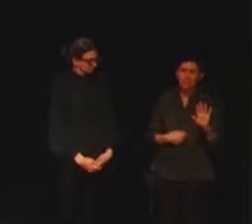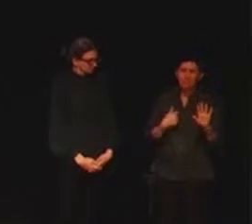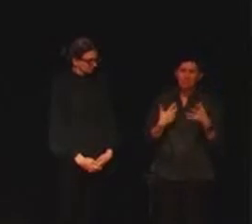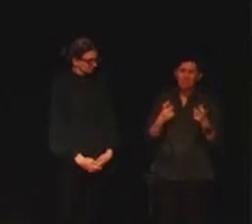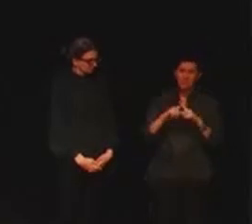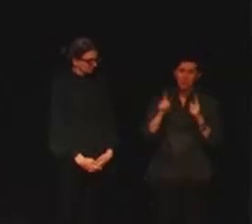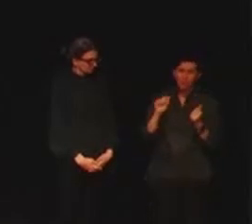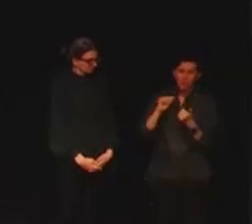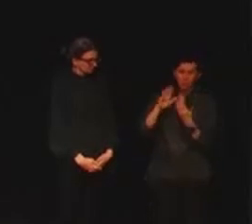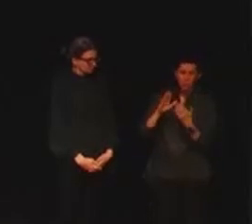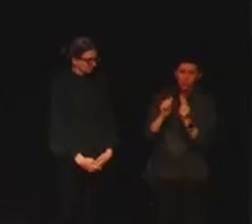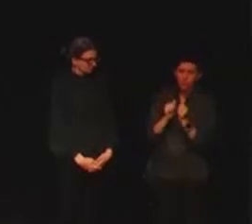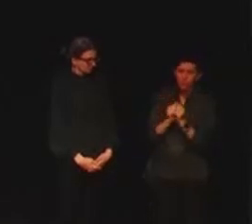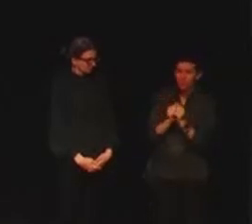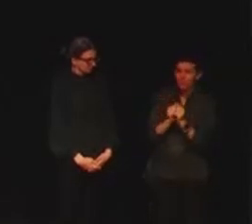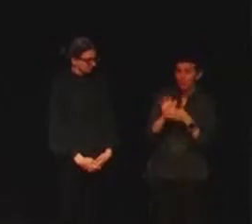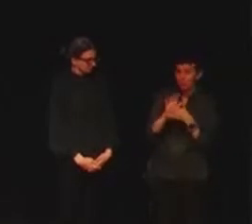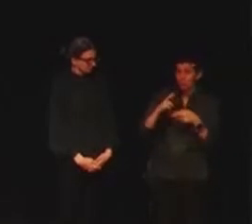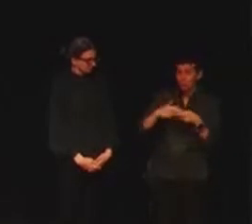to do with 6,000 Waiting was to